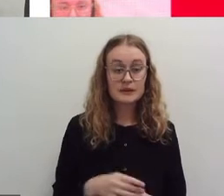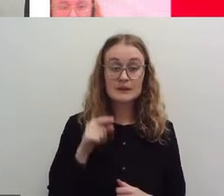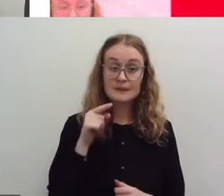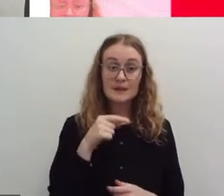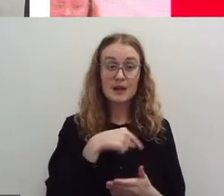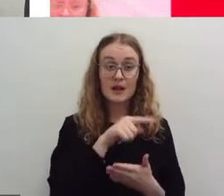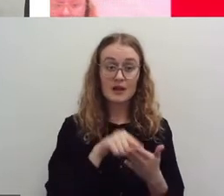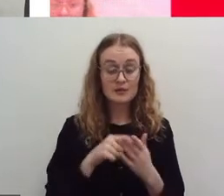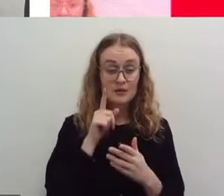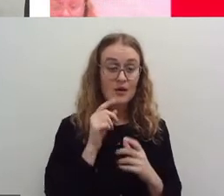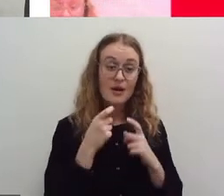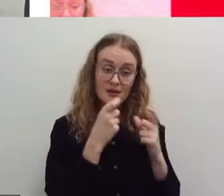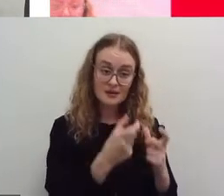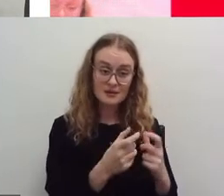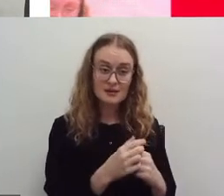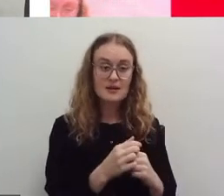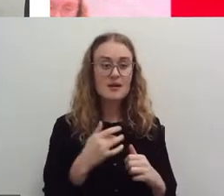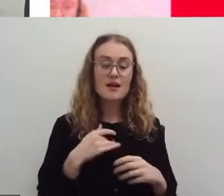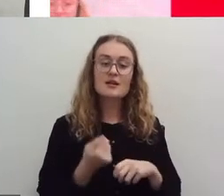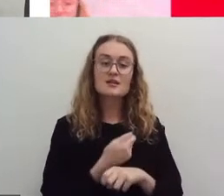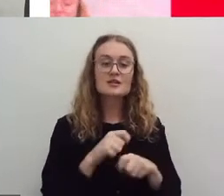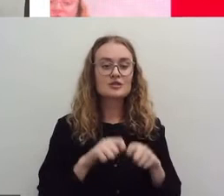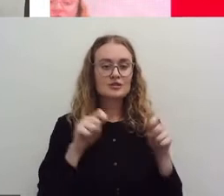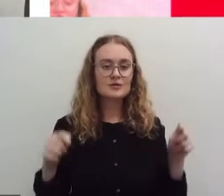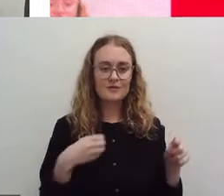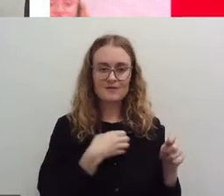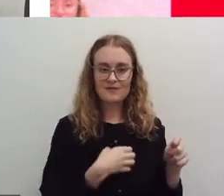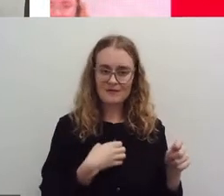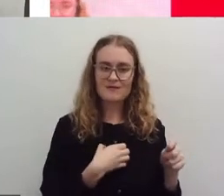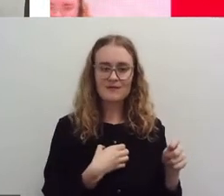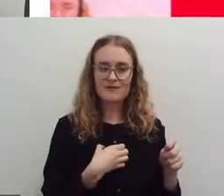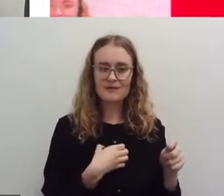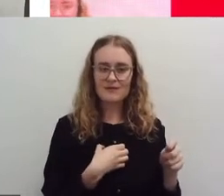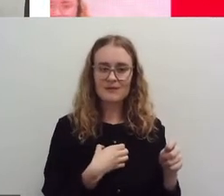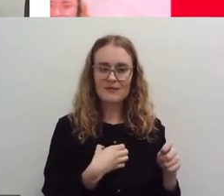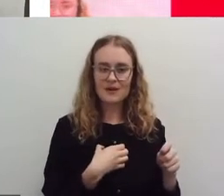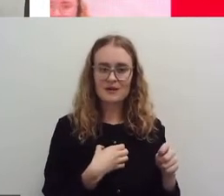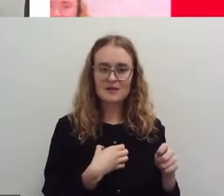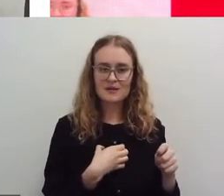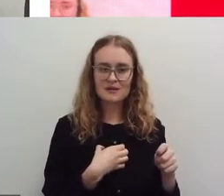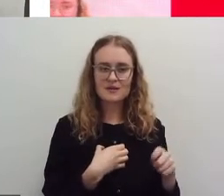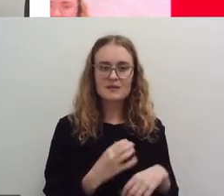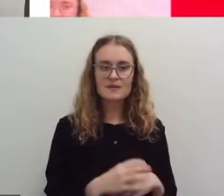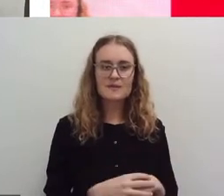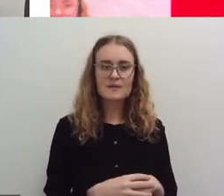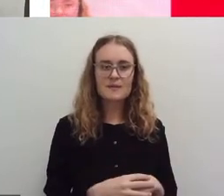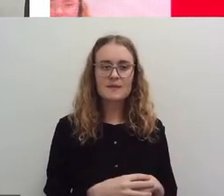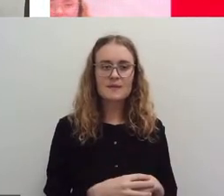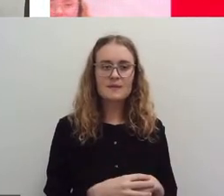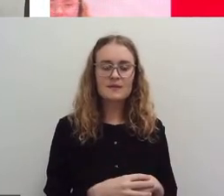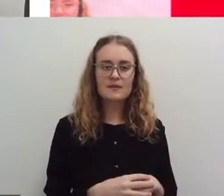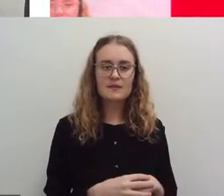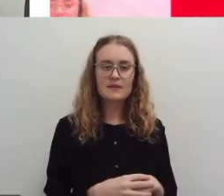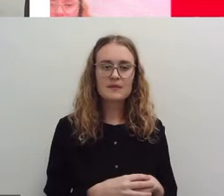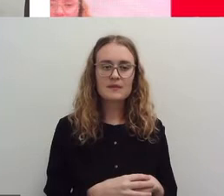most important part is probably support, which is something young people all need. And